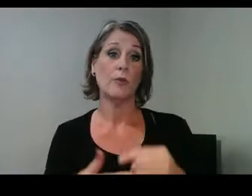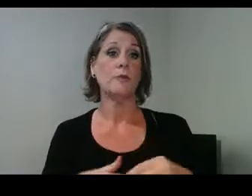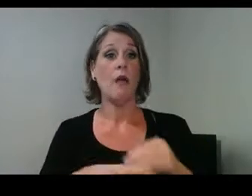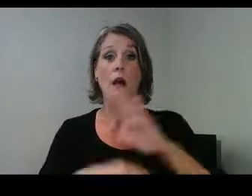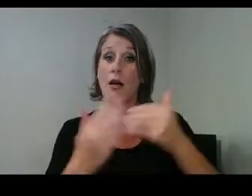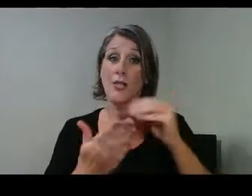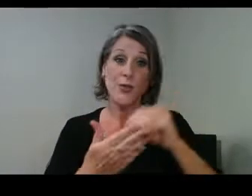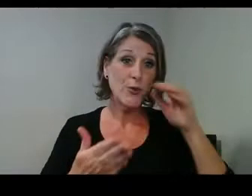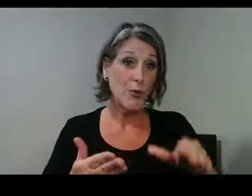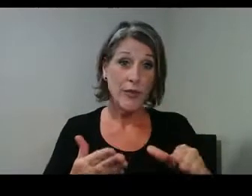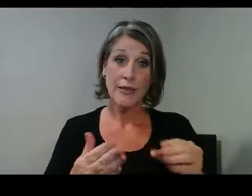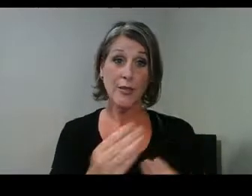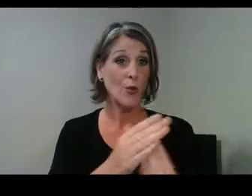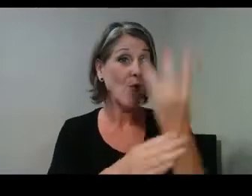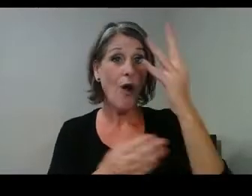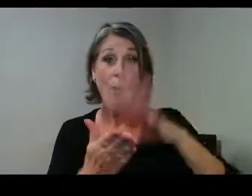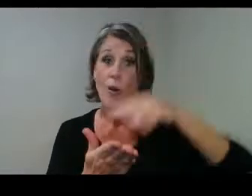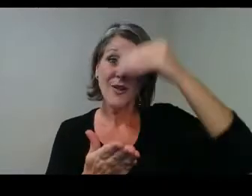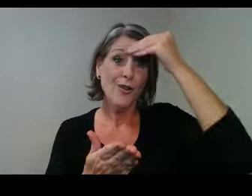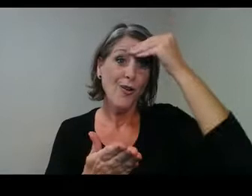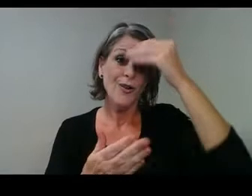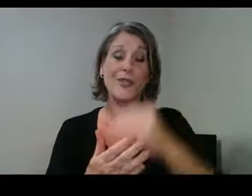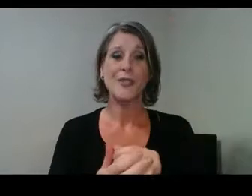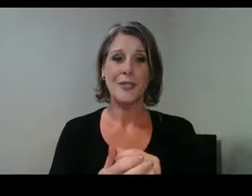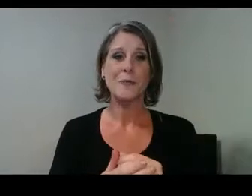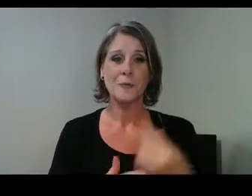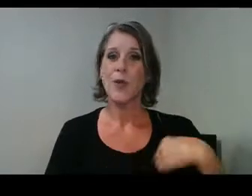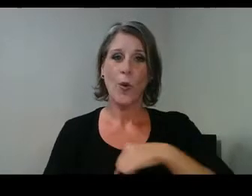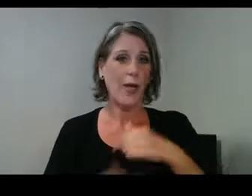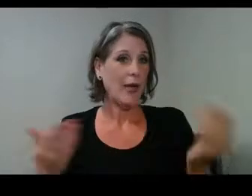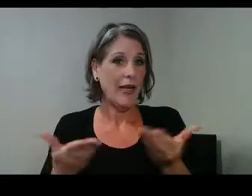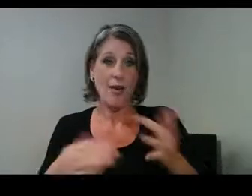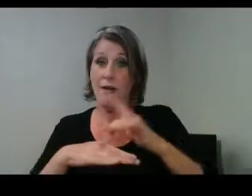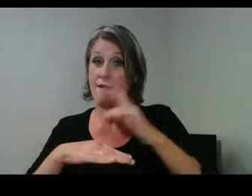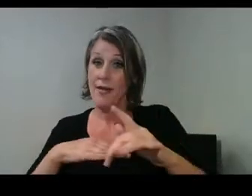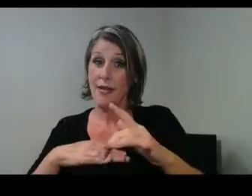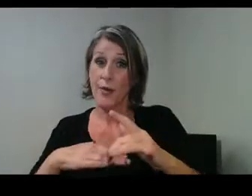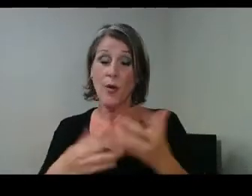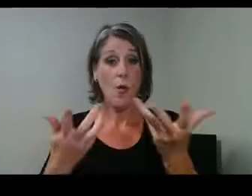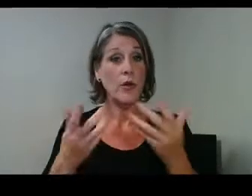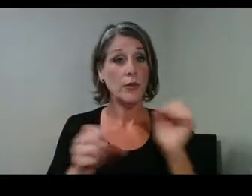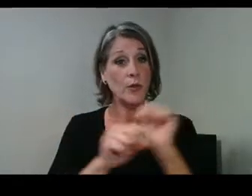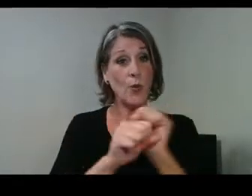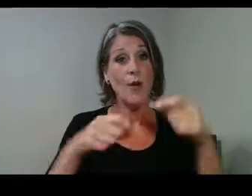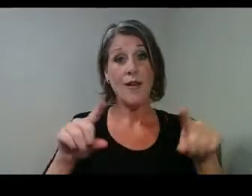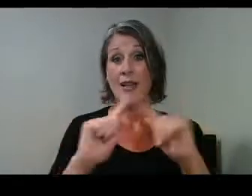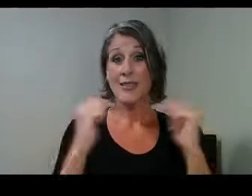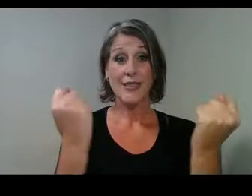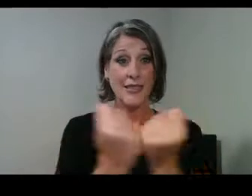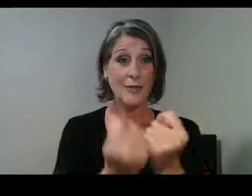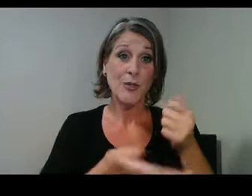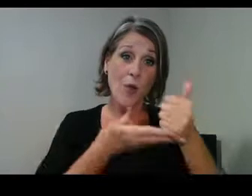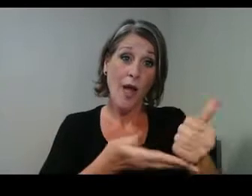journey, and we look forward to working together as a team to help your child. Thank you so much for all of your